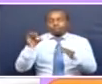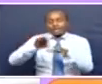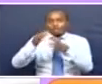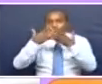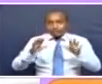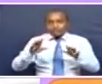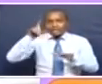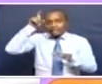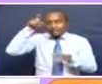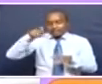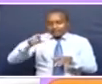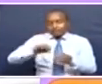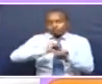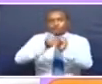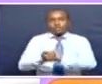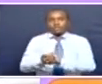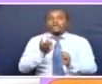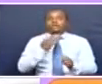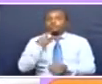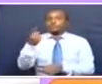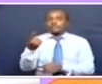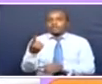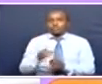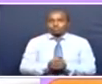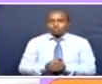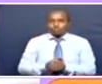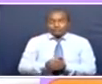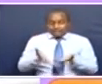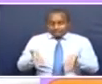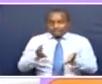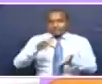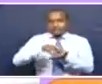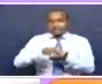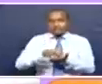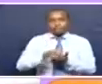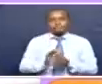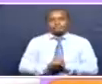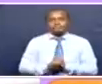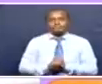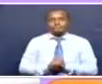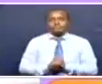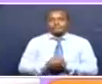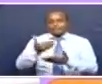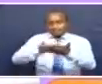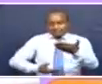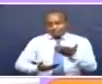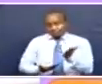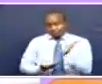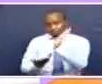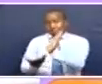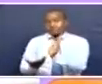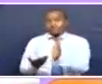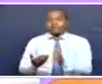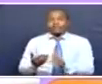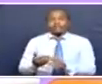was right. Mm-hmm. And I want to tell you, in this particular case, looking at this report, I think my governor, if he came back, he would have fired